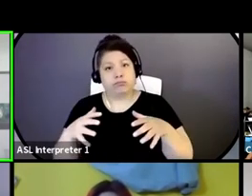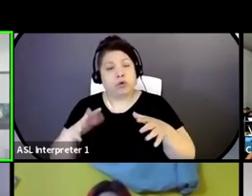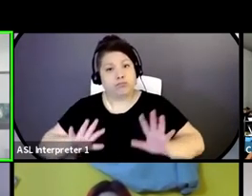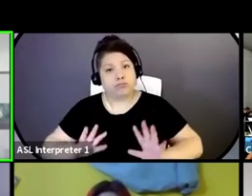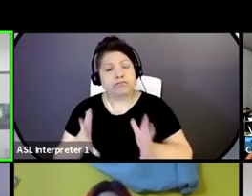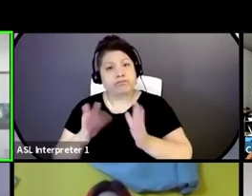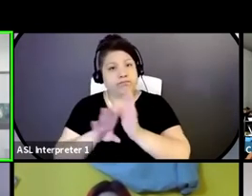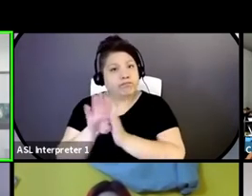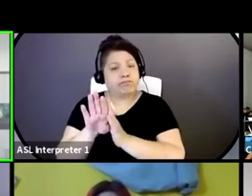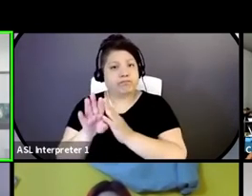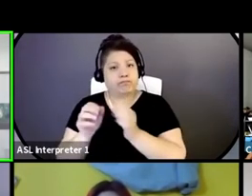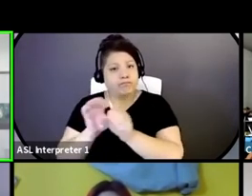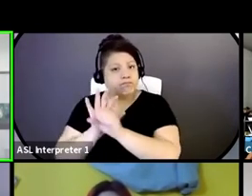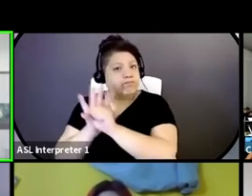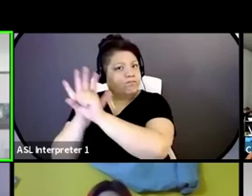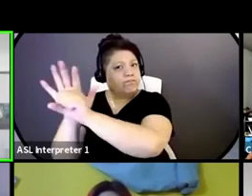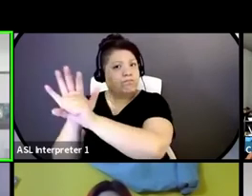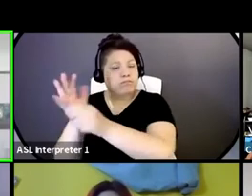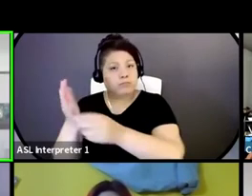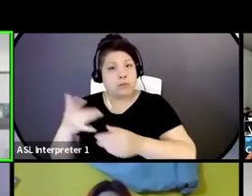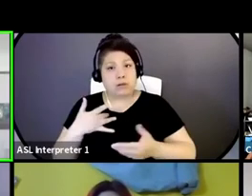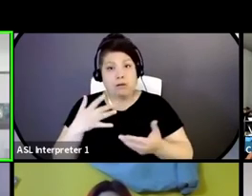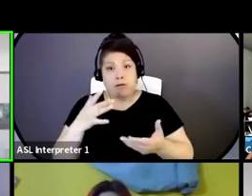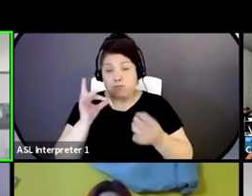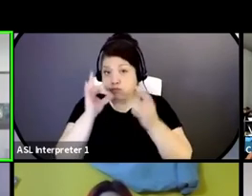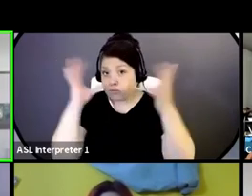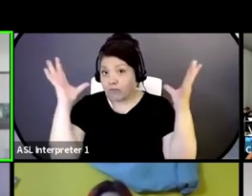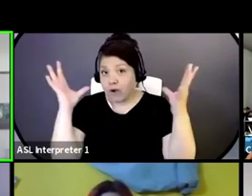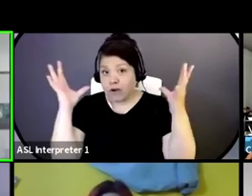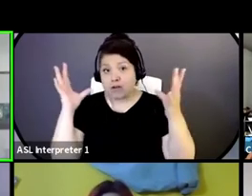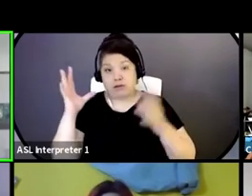to move past violent ways